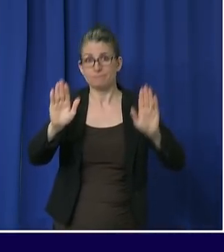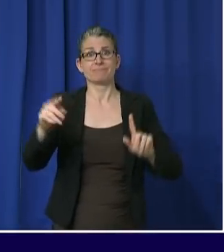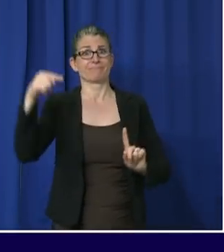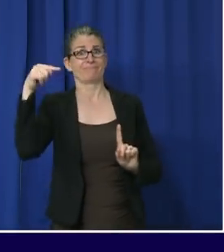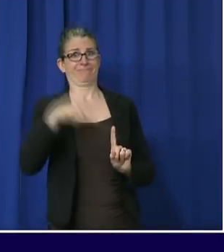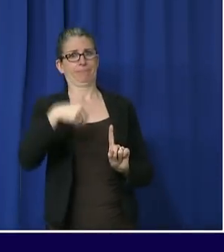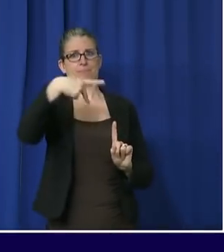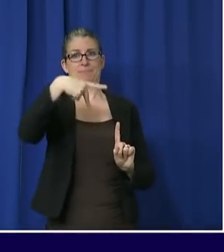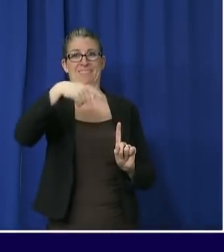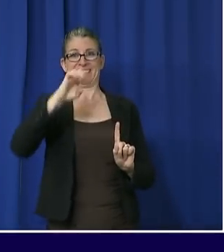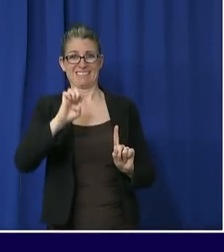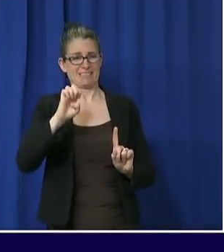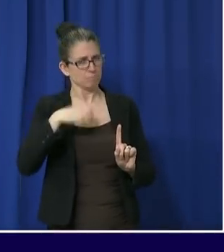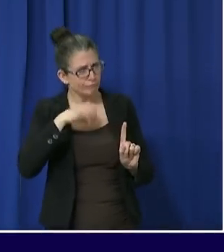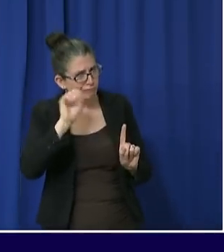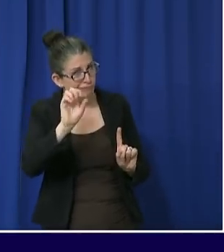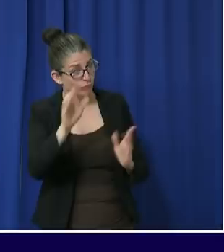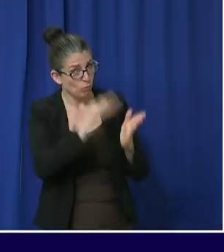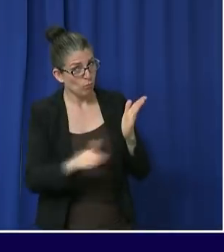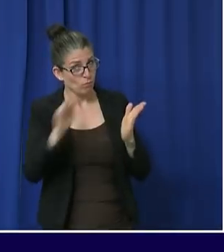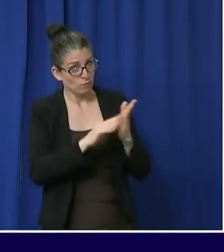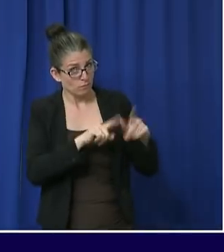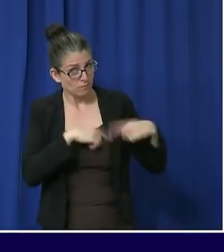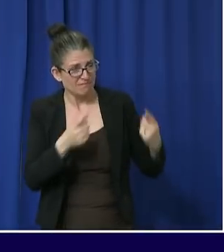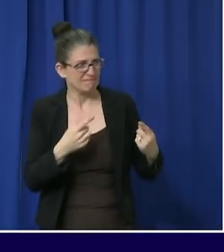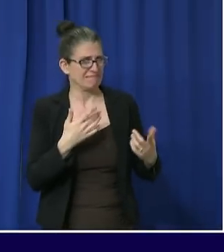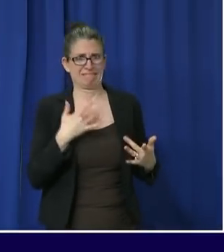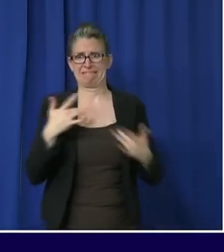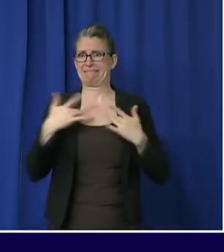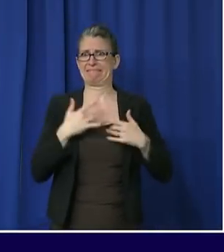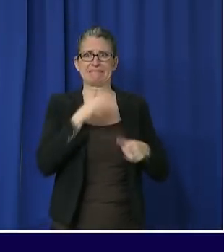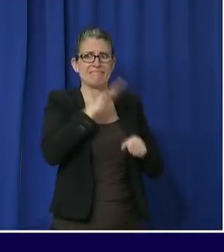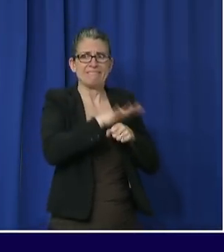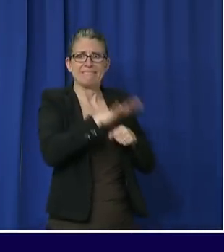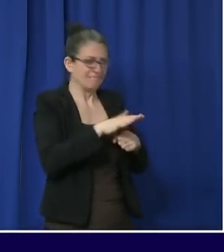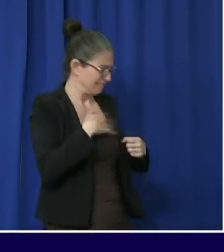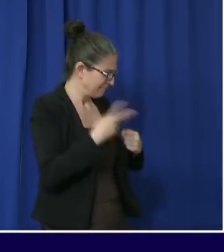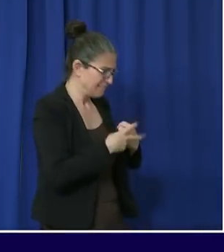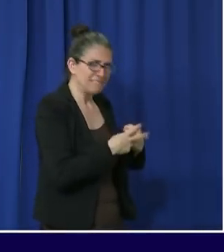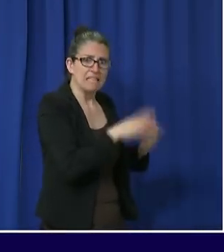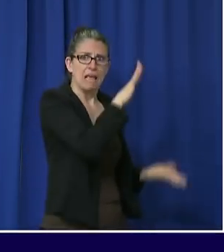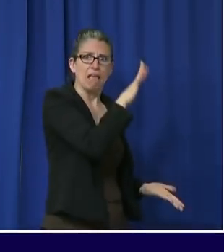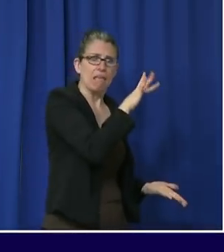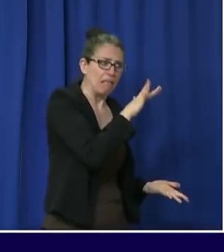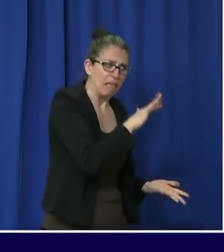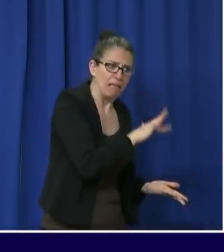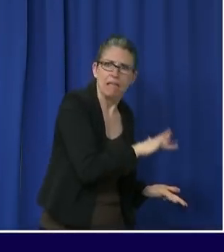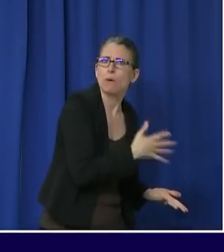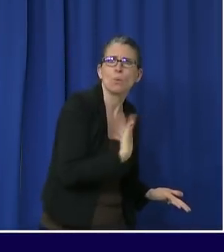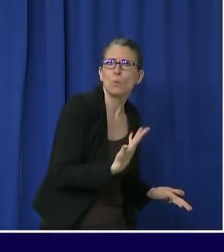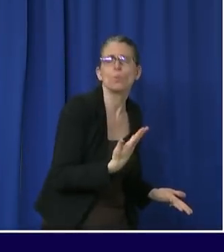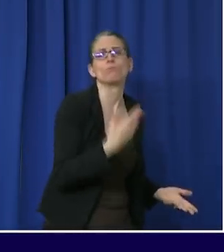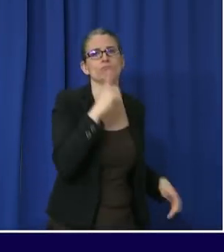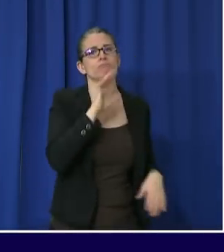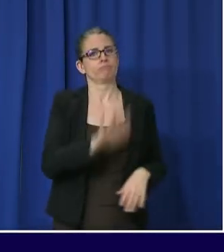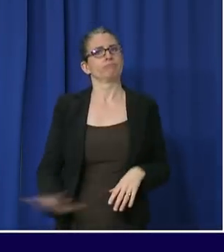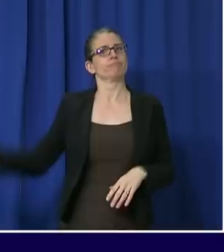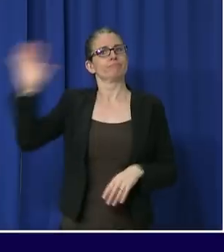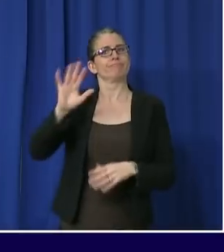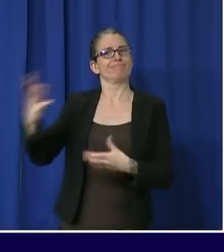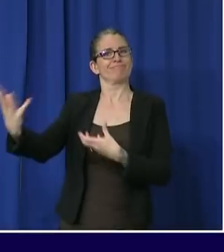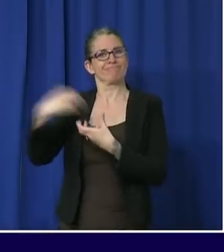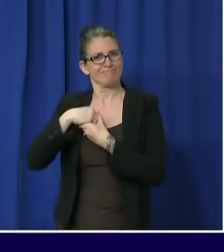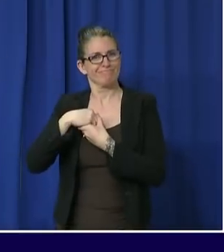as nationally for a lot of the vital life-saving PPE. Well, over the past few days, over the past few